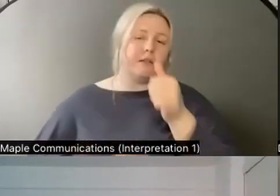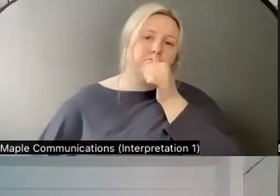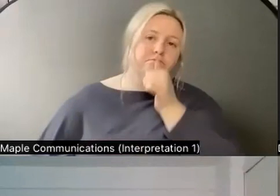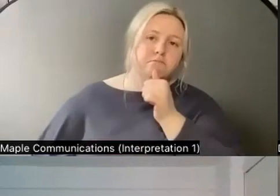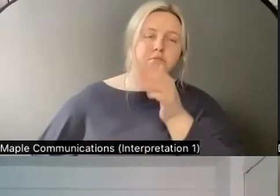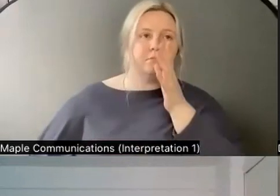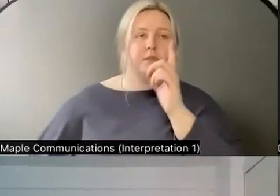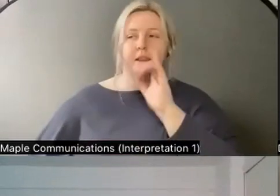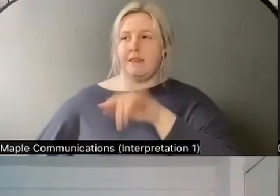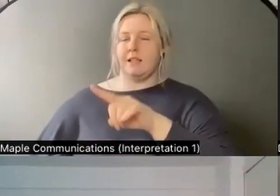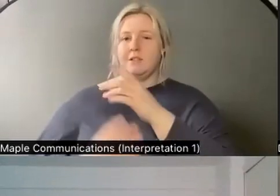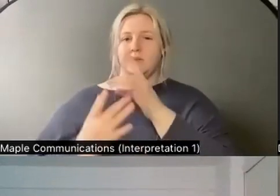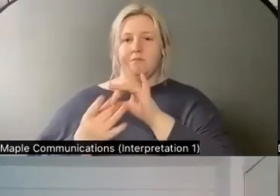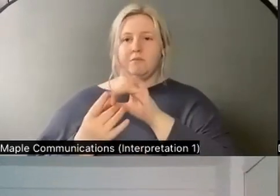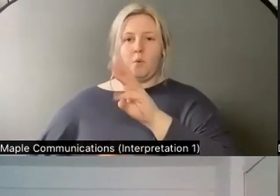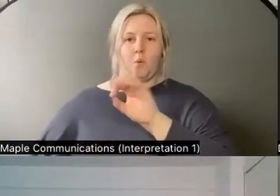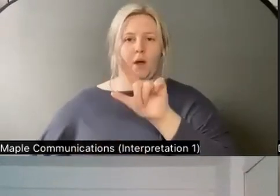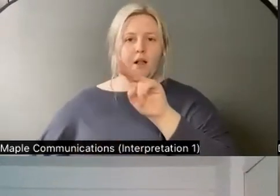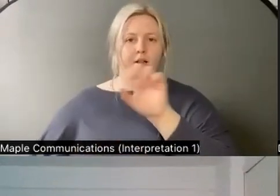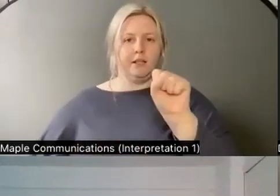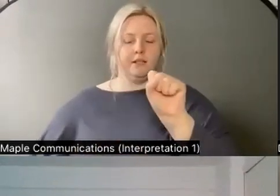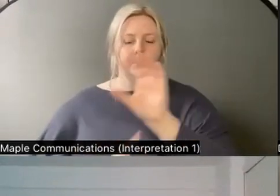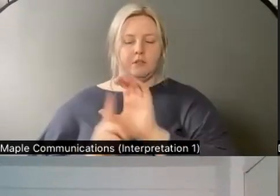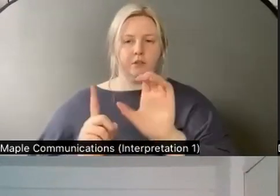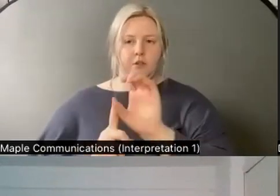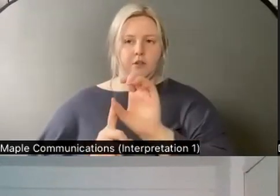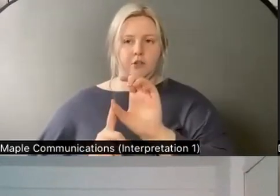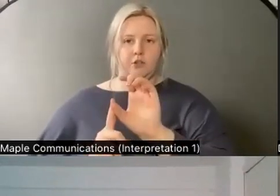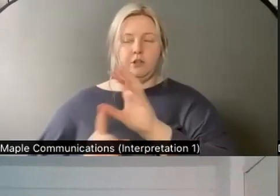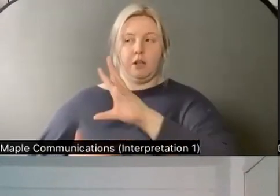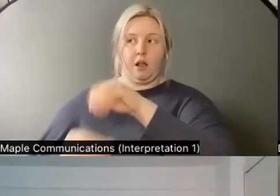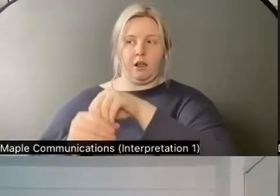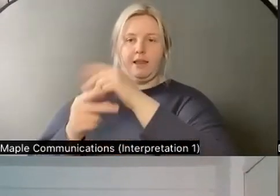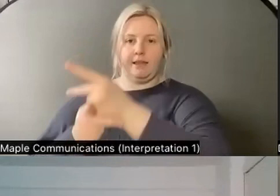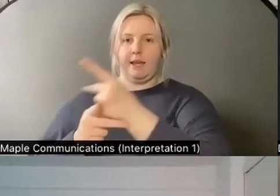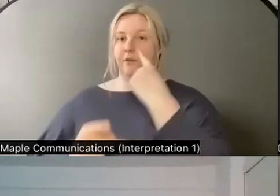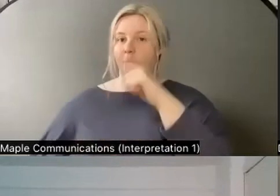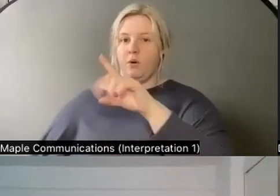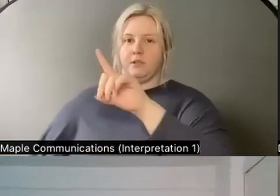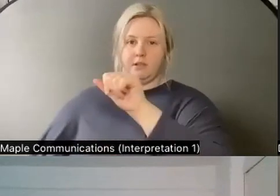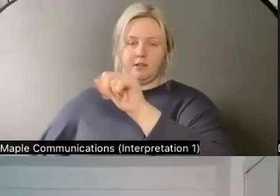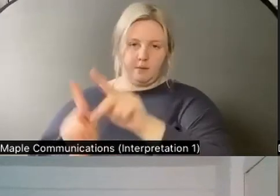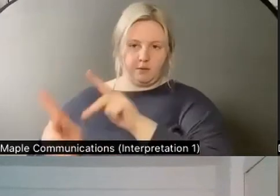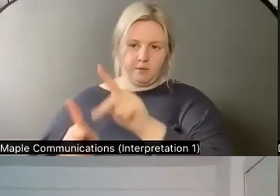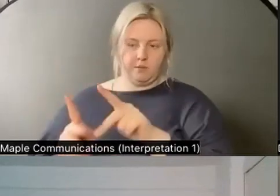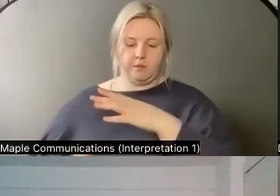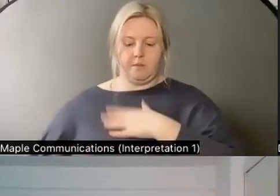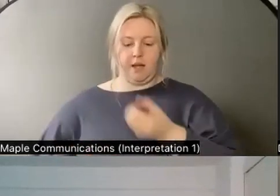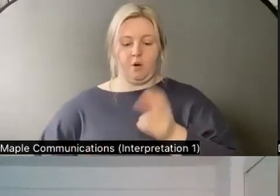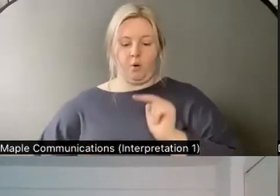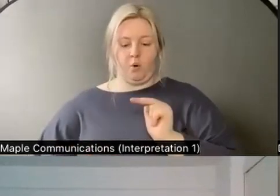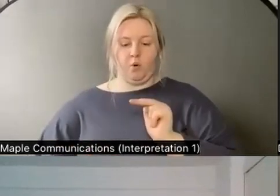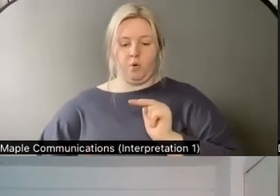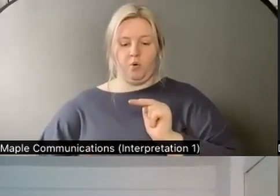culture creeps into care for disabled folks. My own medical practice, it was